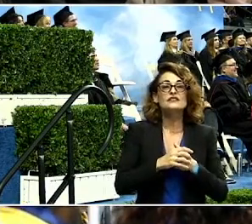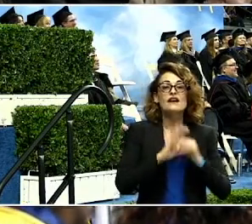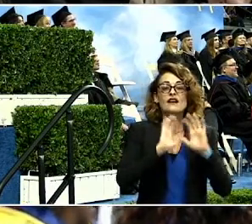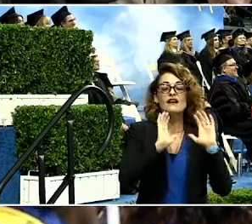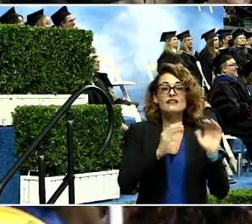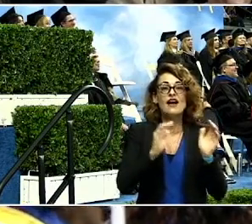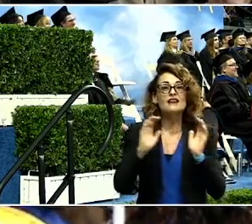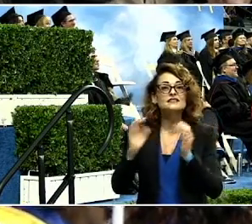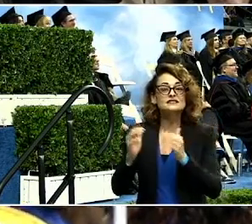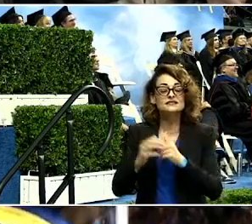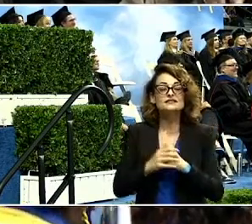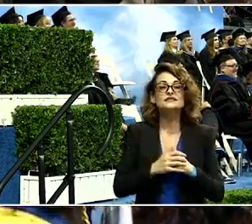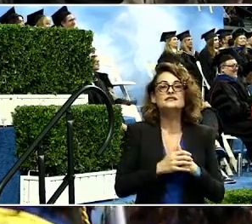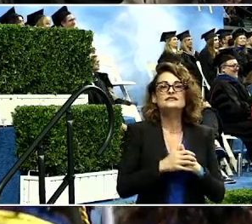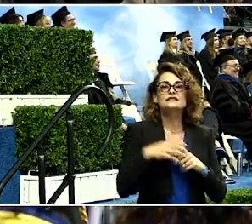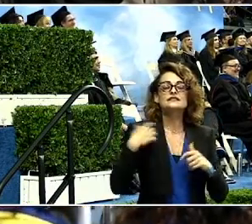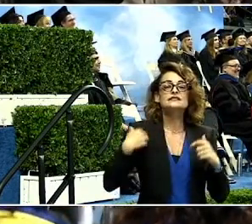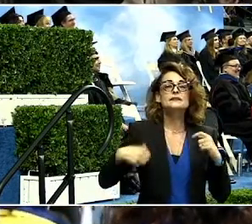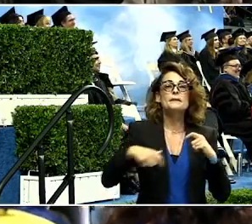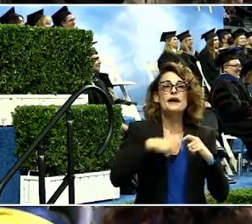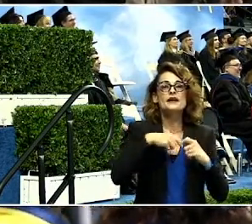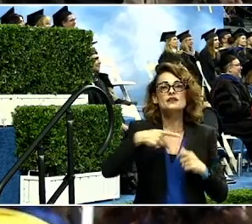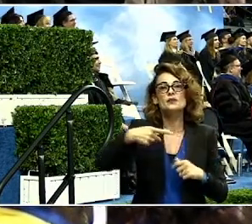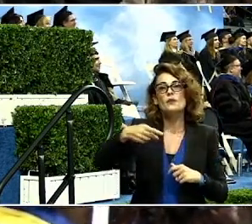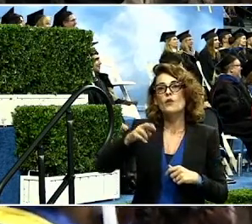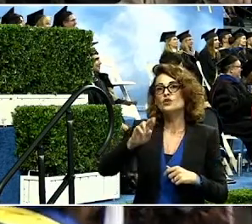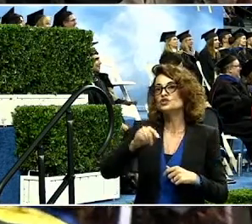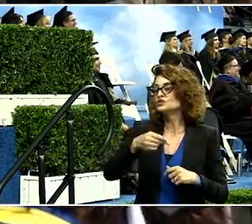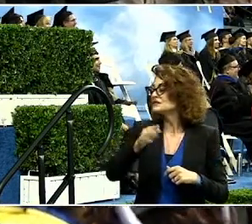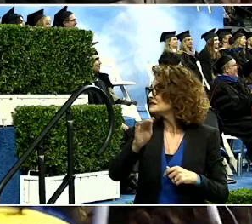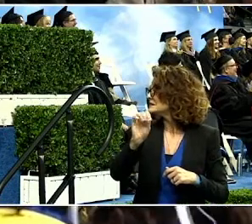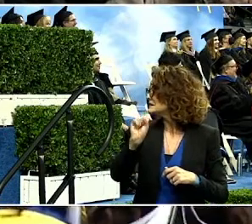classics, in Spanish and Portuguese,